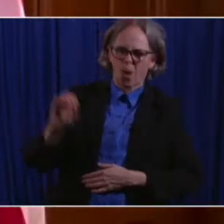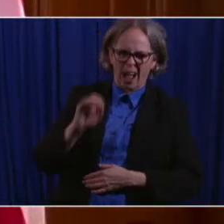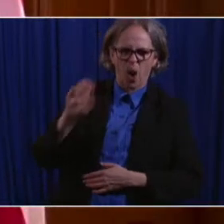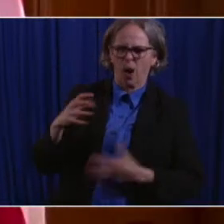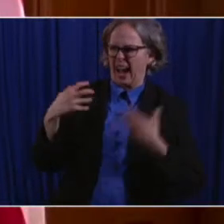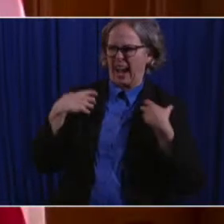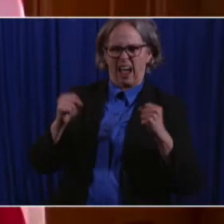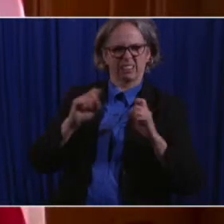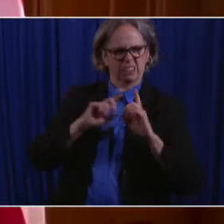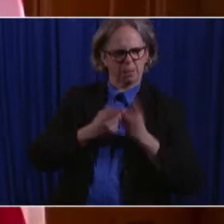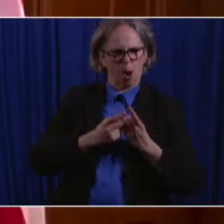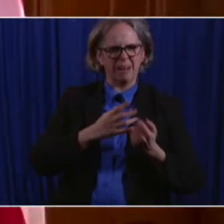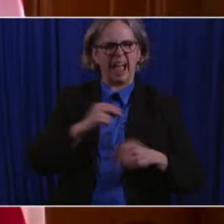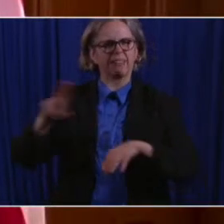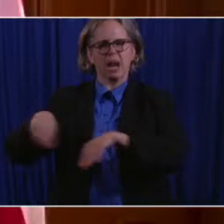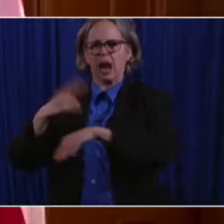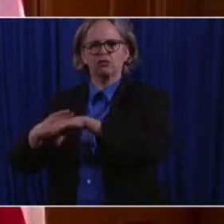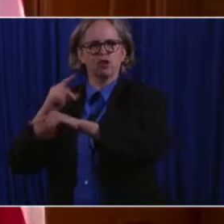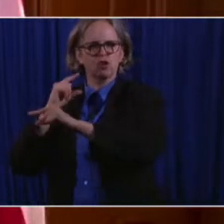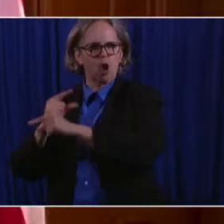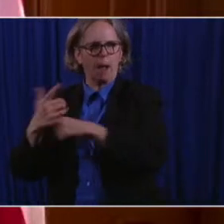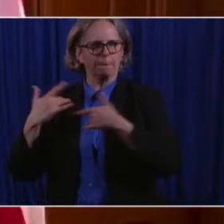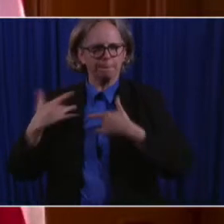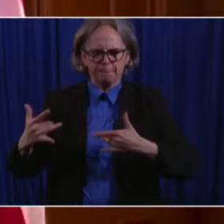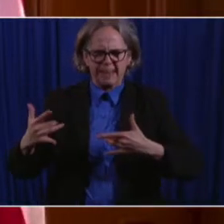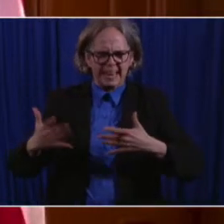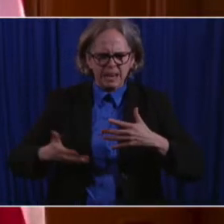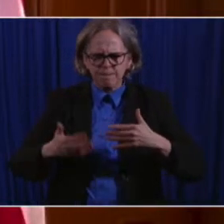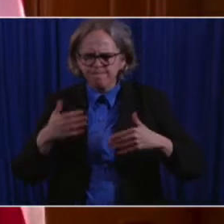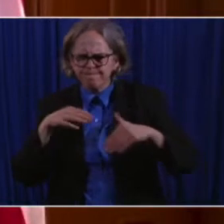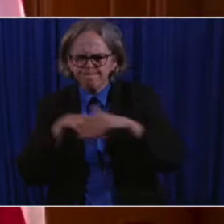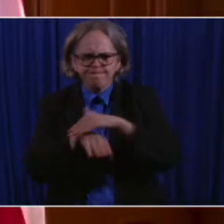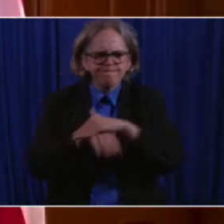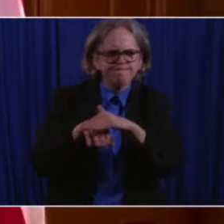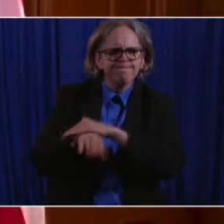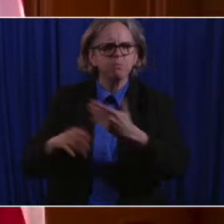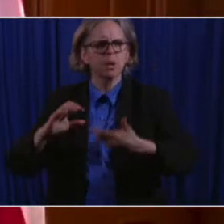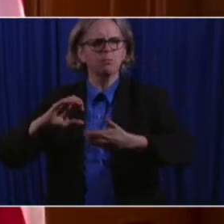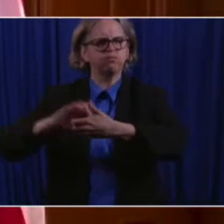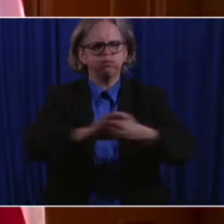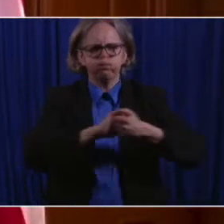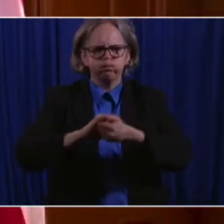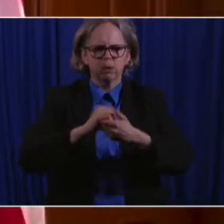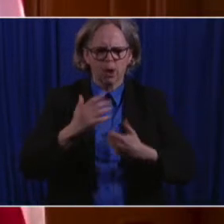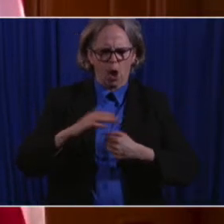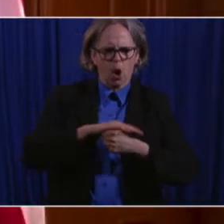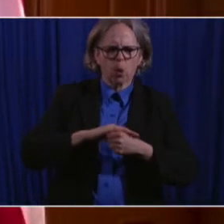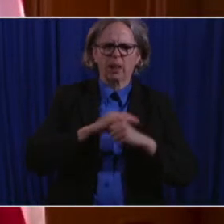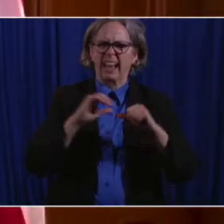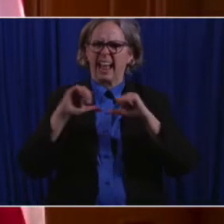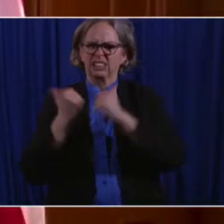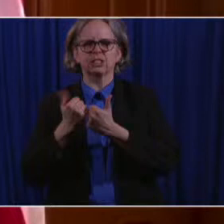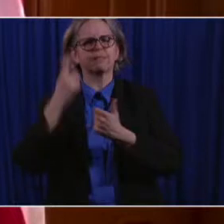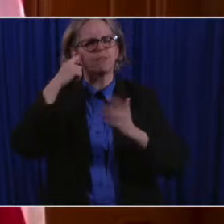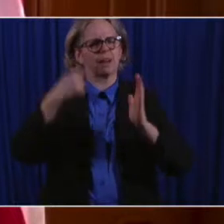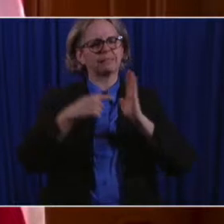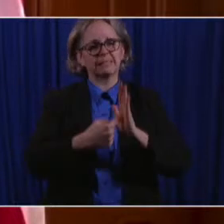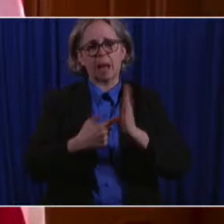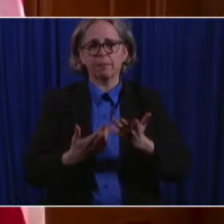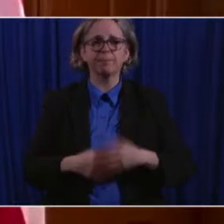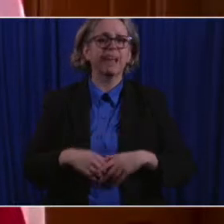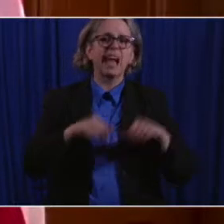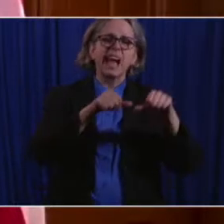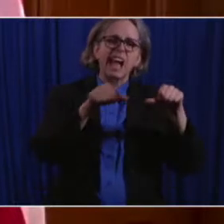in partnership with many local entities, including area agencies on aging, local health departments,